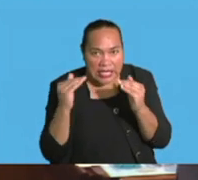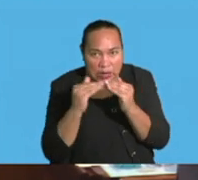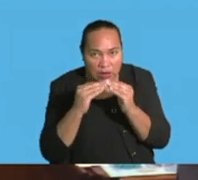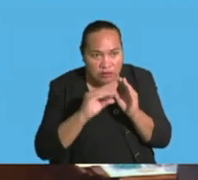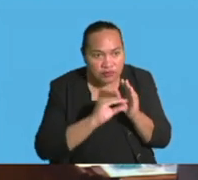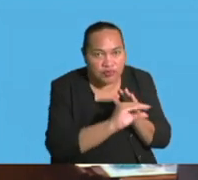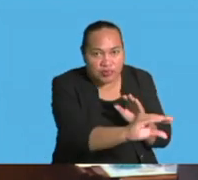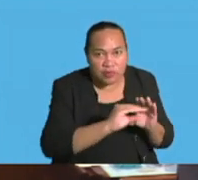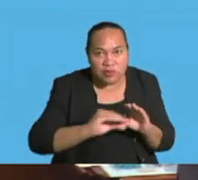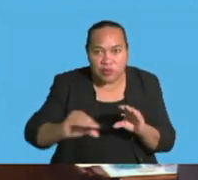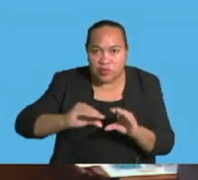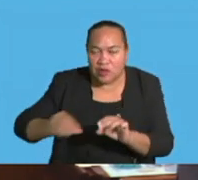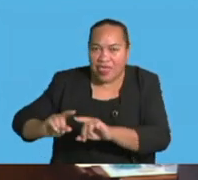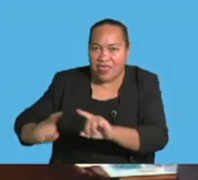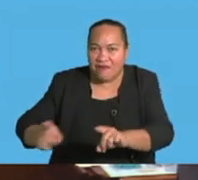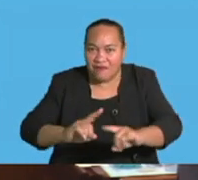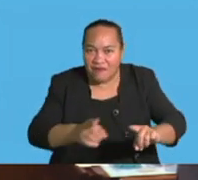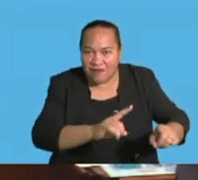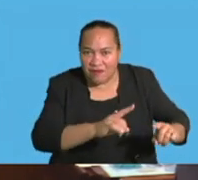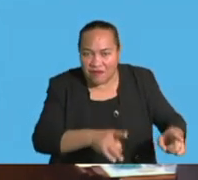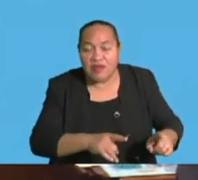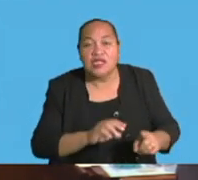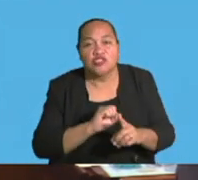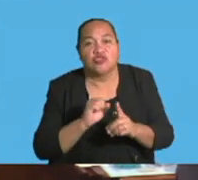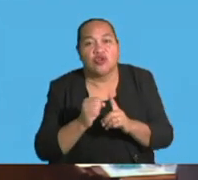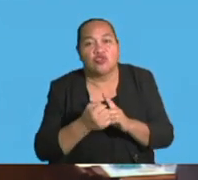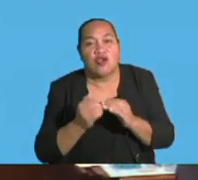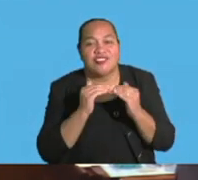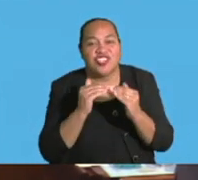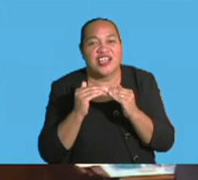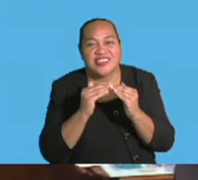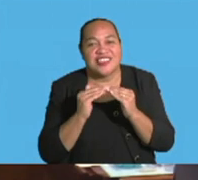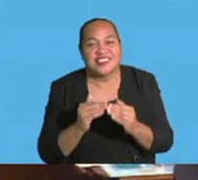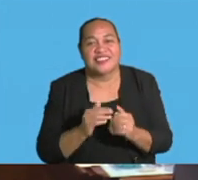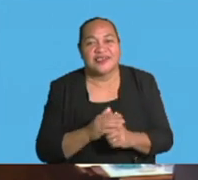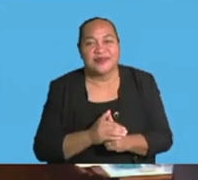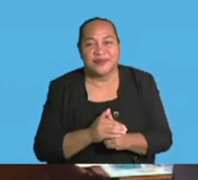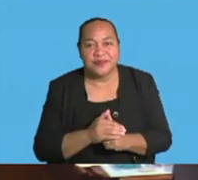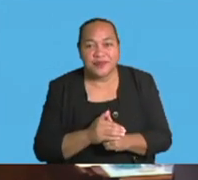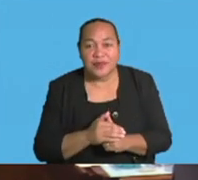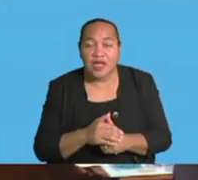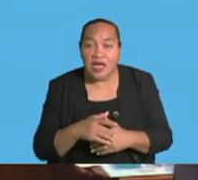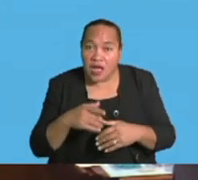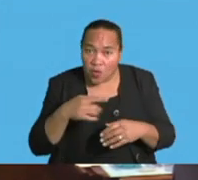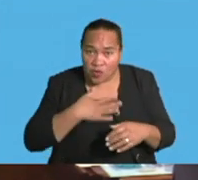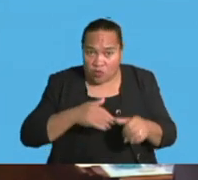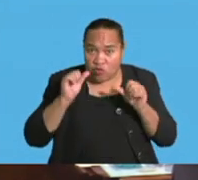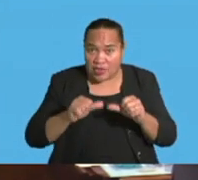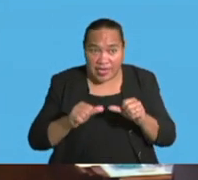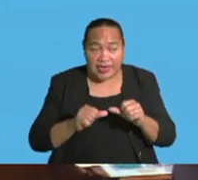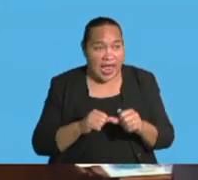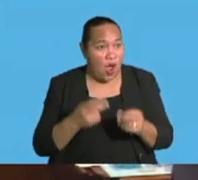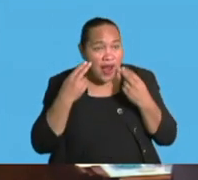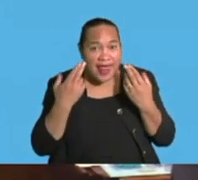forest resources as part of Fiji's social justice measures. Honorable Speaker said, on protecting our natural